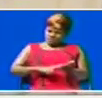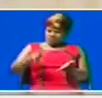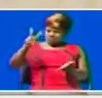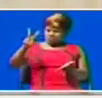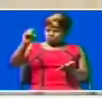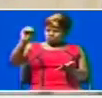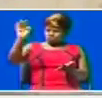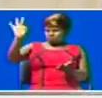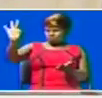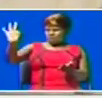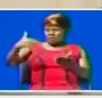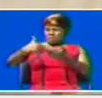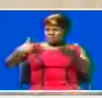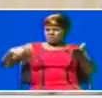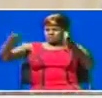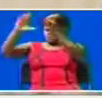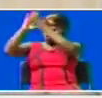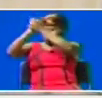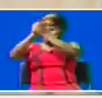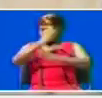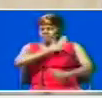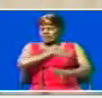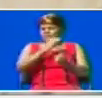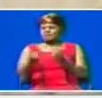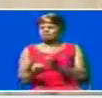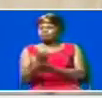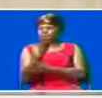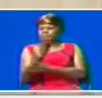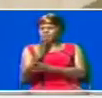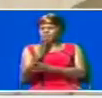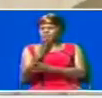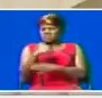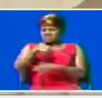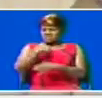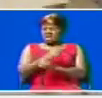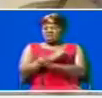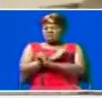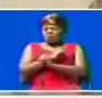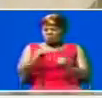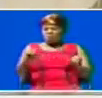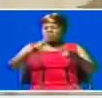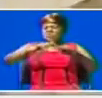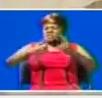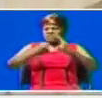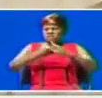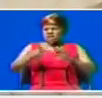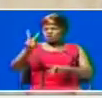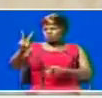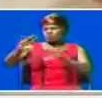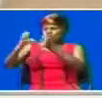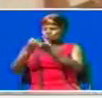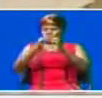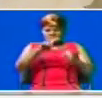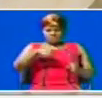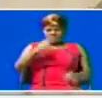2003, before Jubilee or NASA would be born. We are not in any way related to the two fielding parties. We